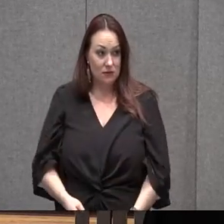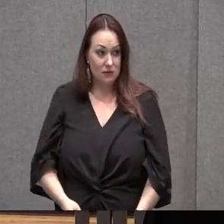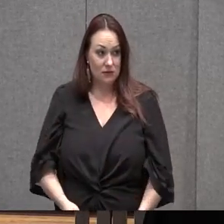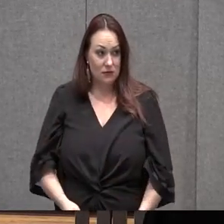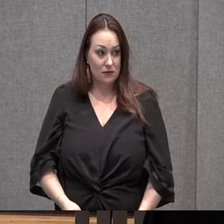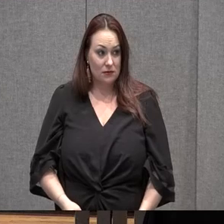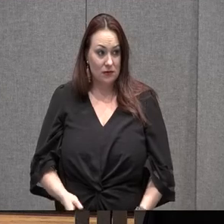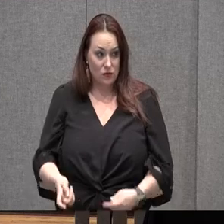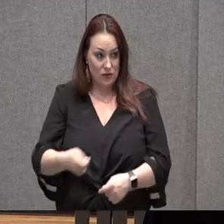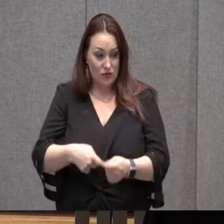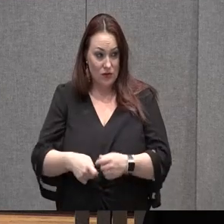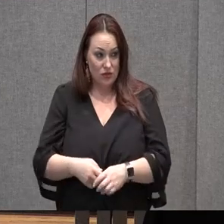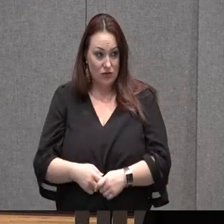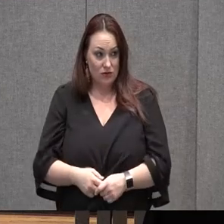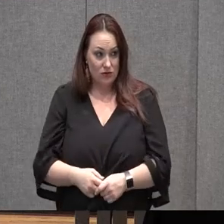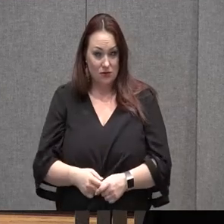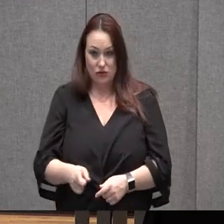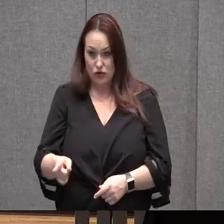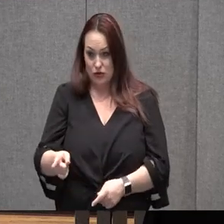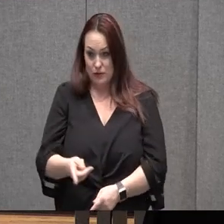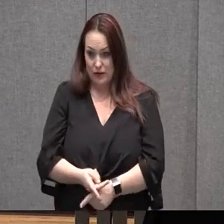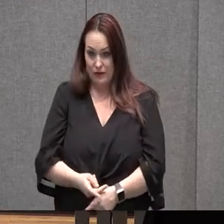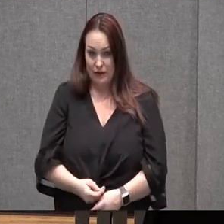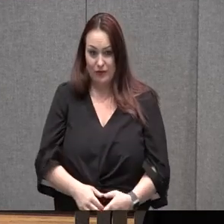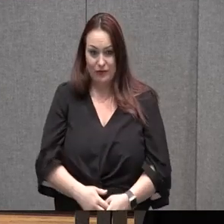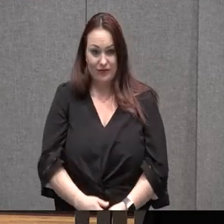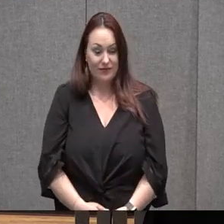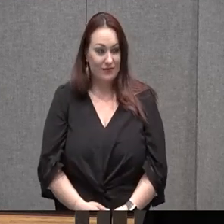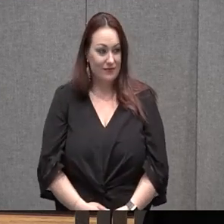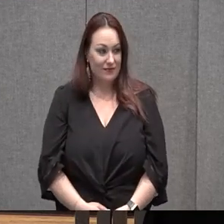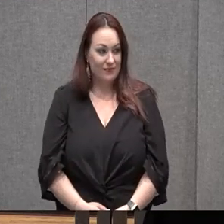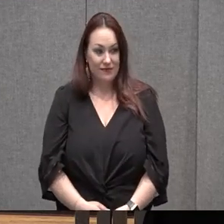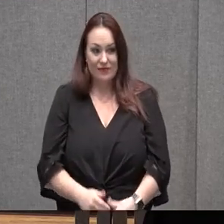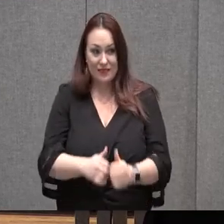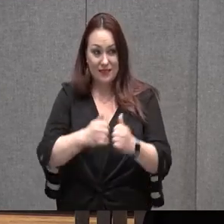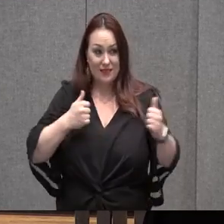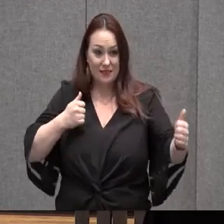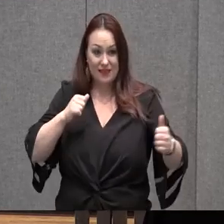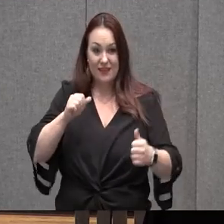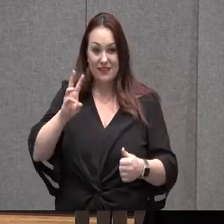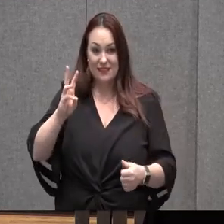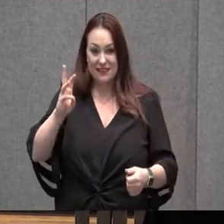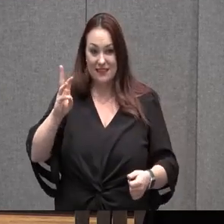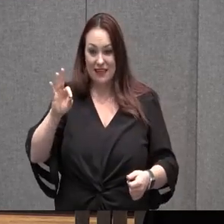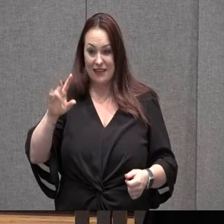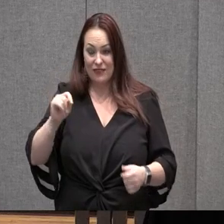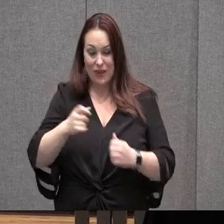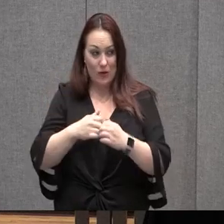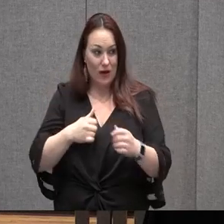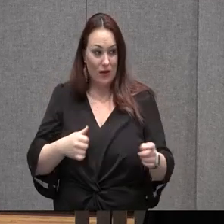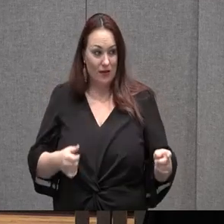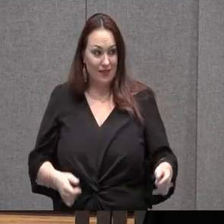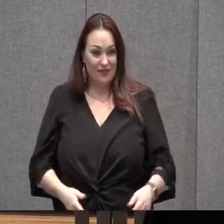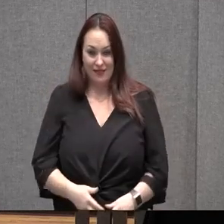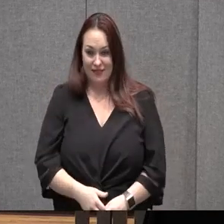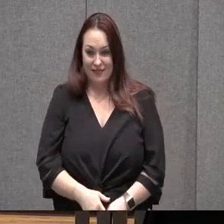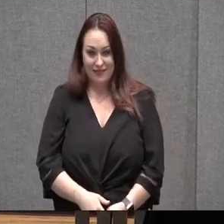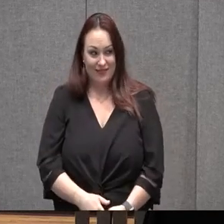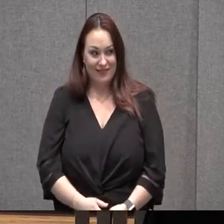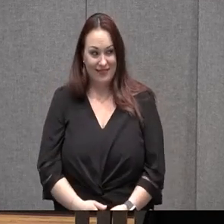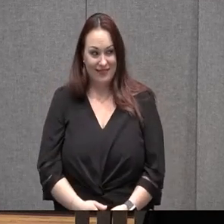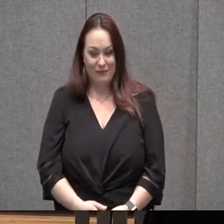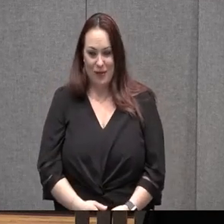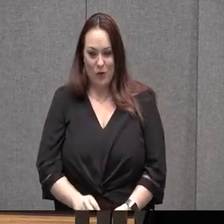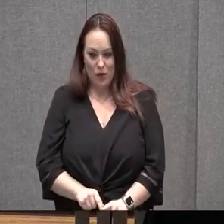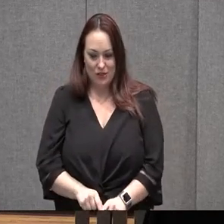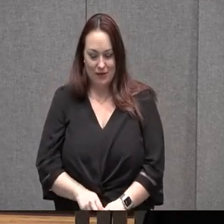You wanna switch places? Stay 6 feet away from me, Mr. R. There we go. All right, I think this will